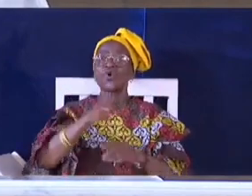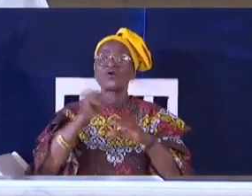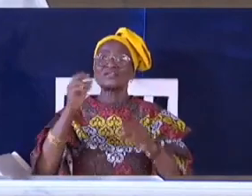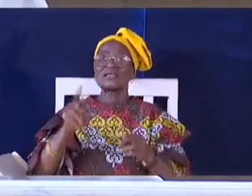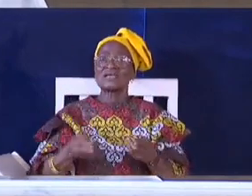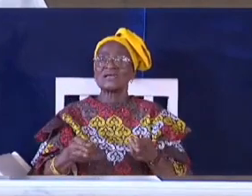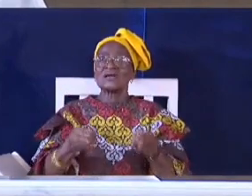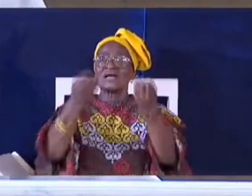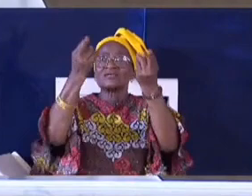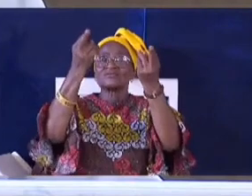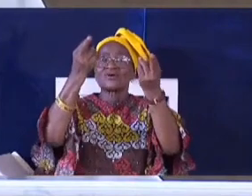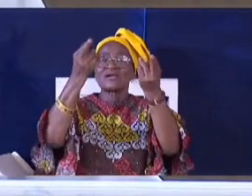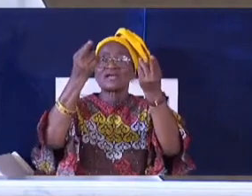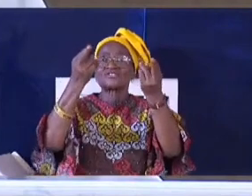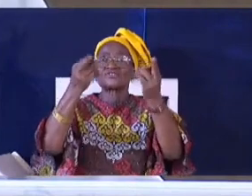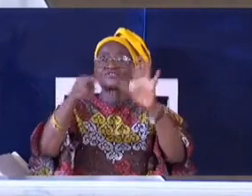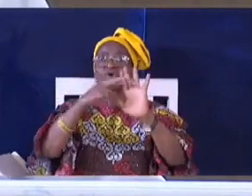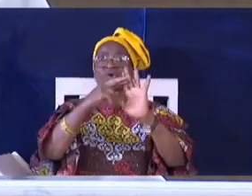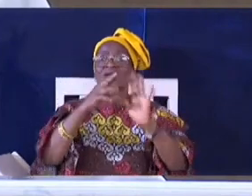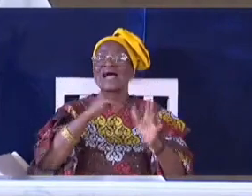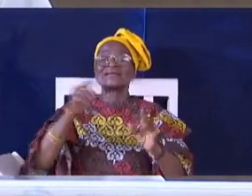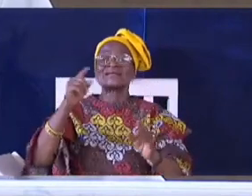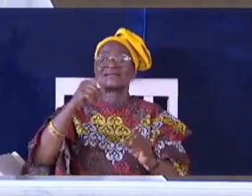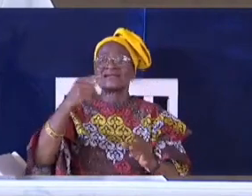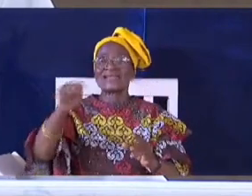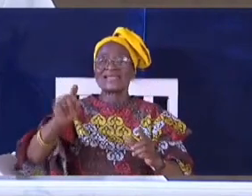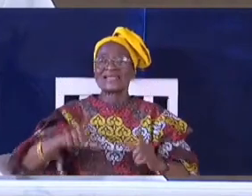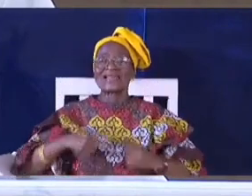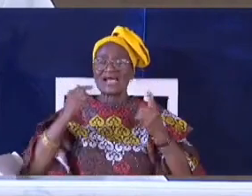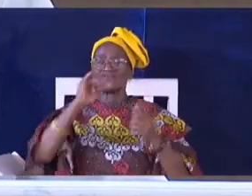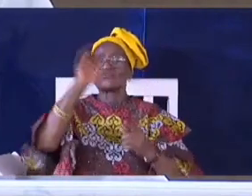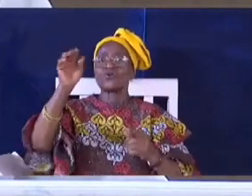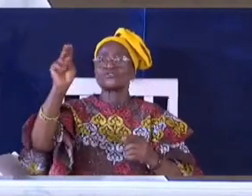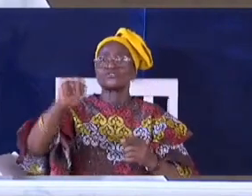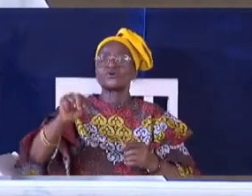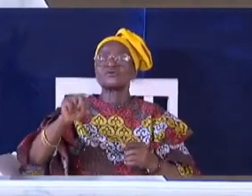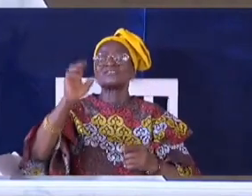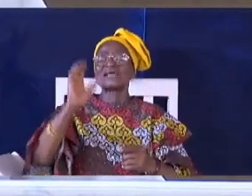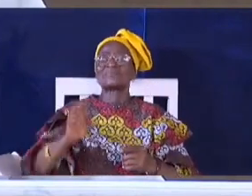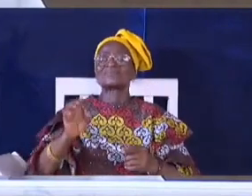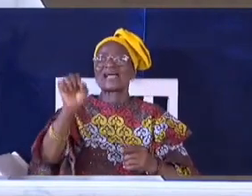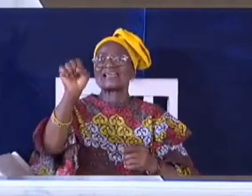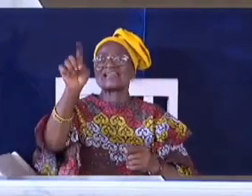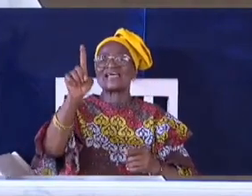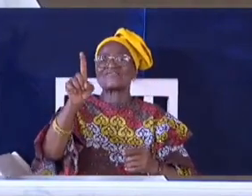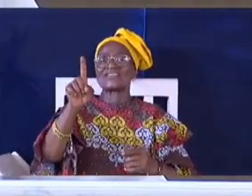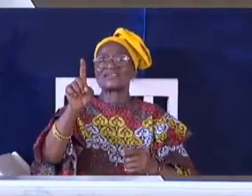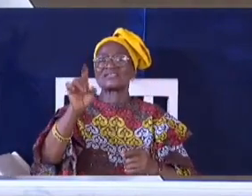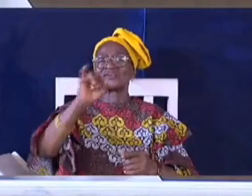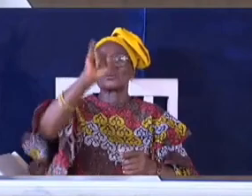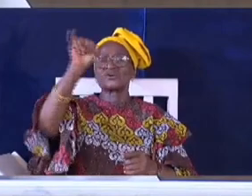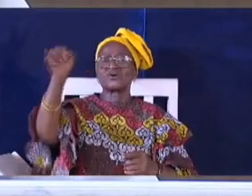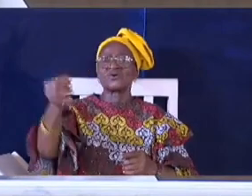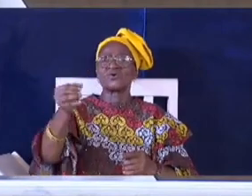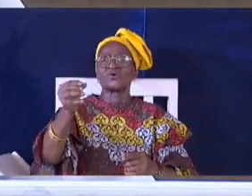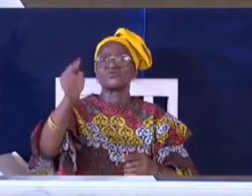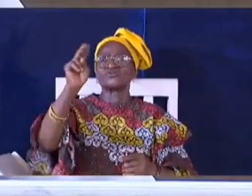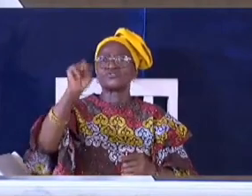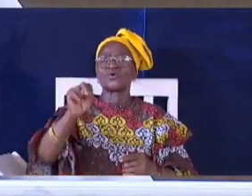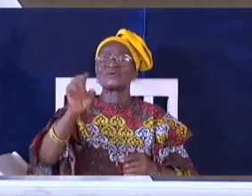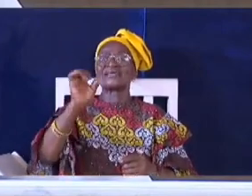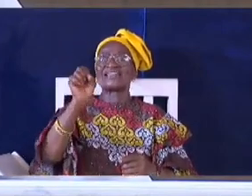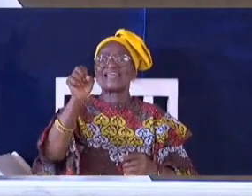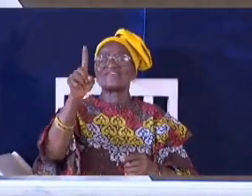John chapter 11, verse 25, John 11, verse